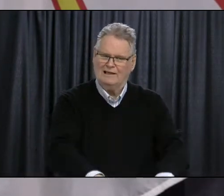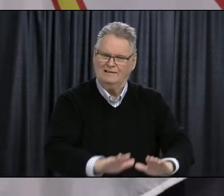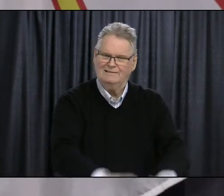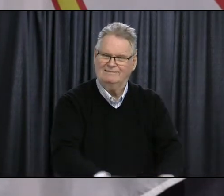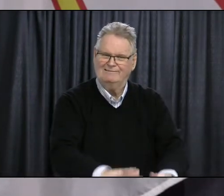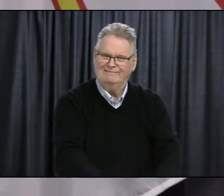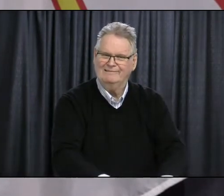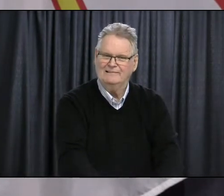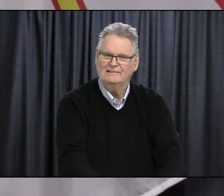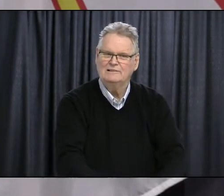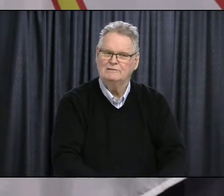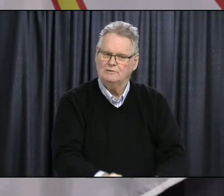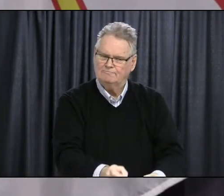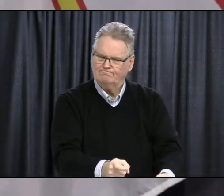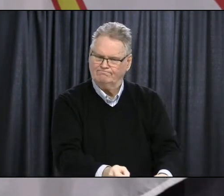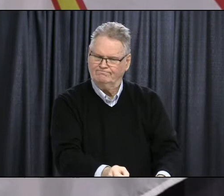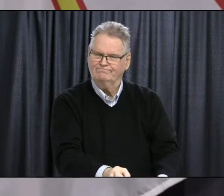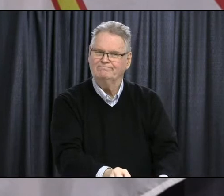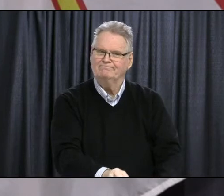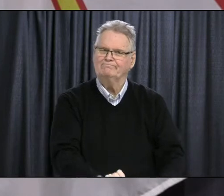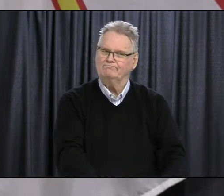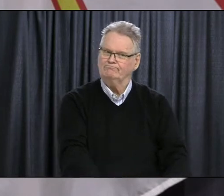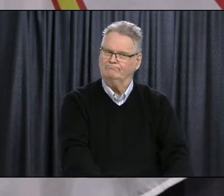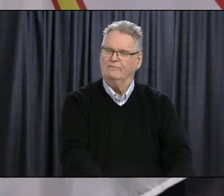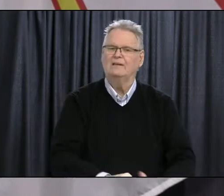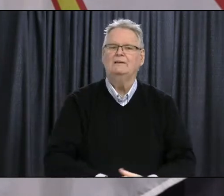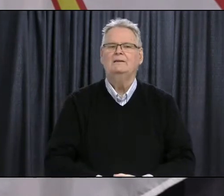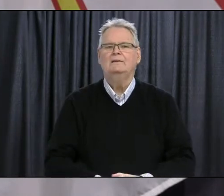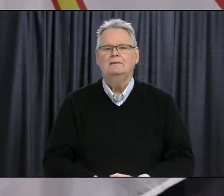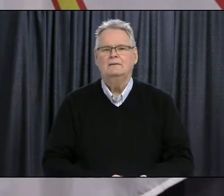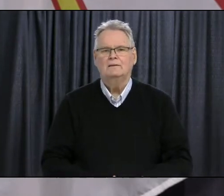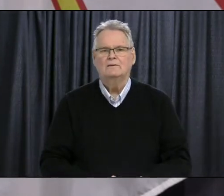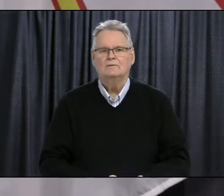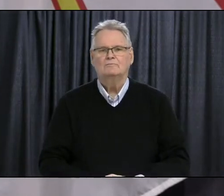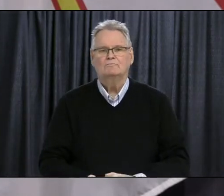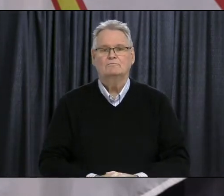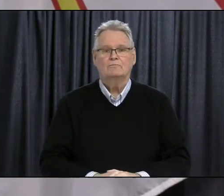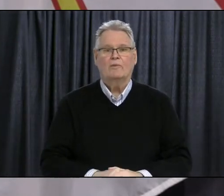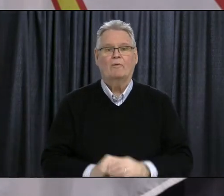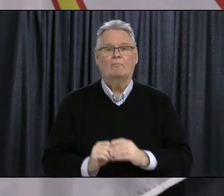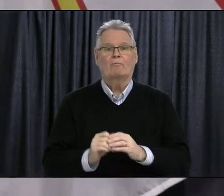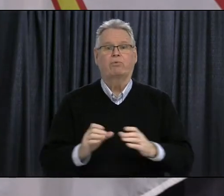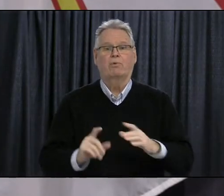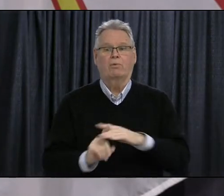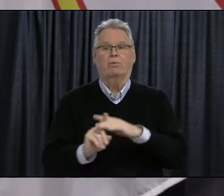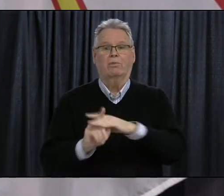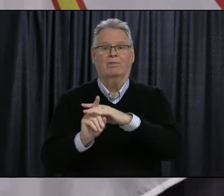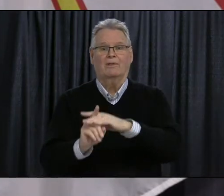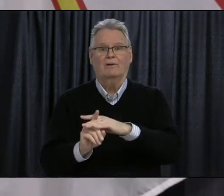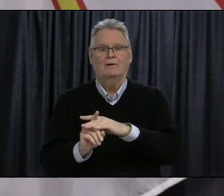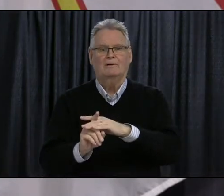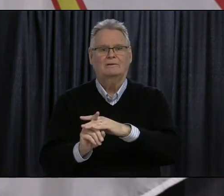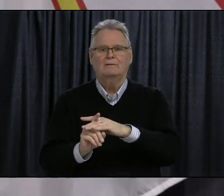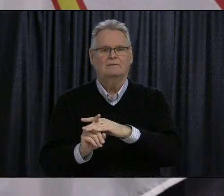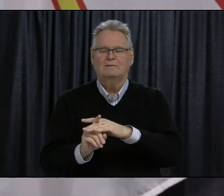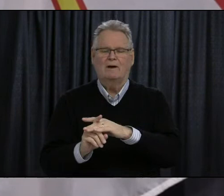and we can do it again. So let's strengthen our defenses and hold fast, Newfoundland and Labrador. Thank